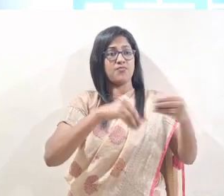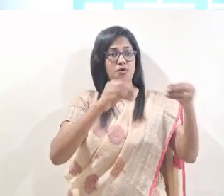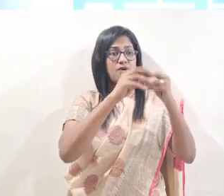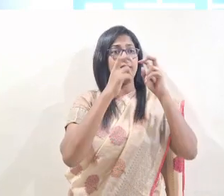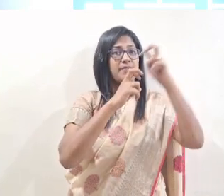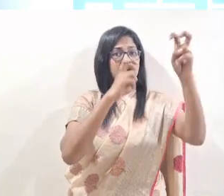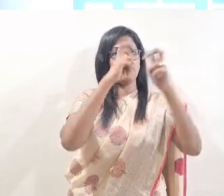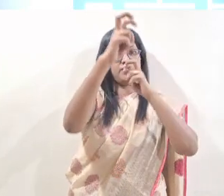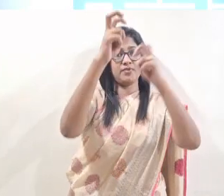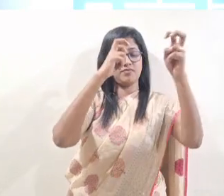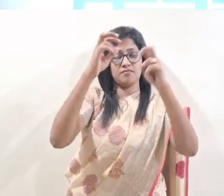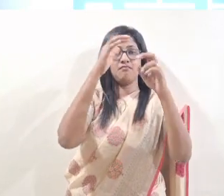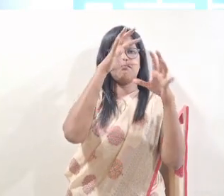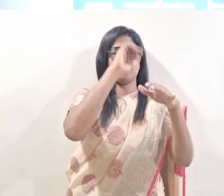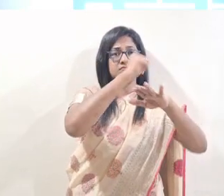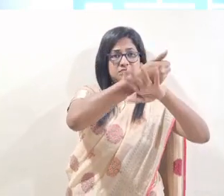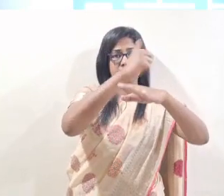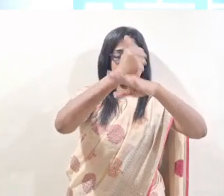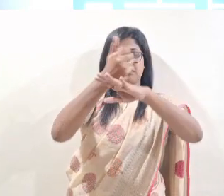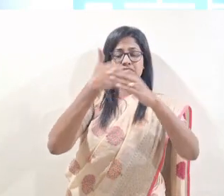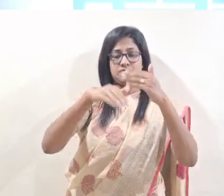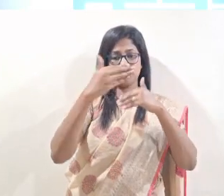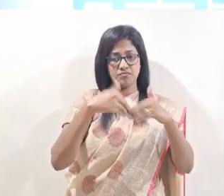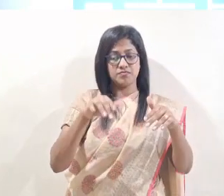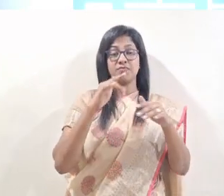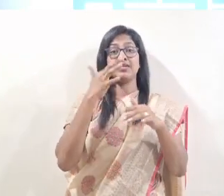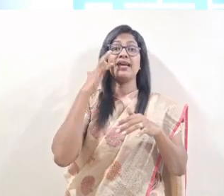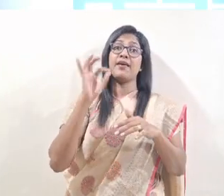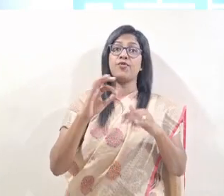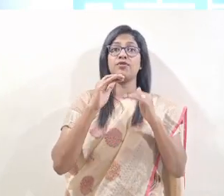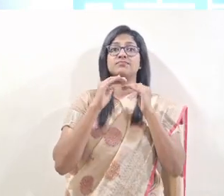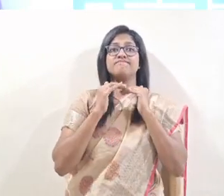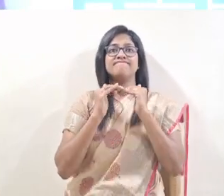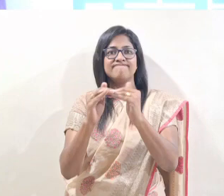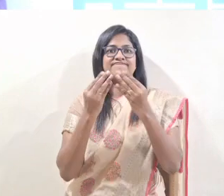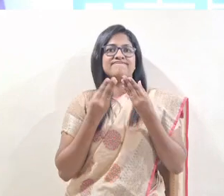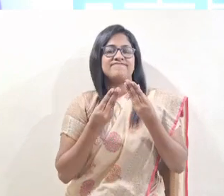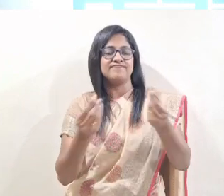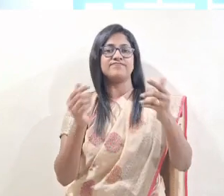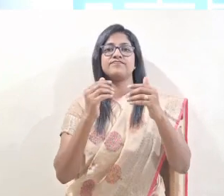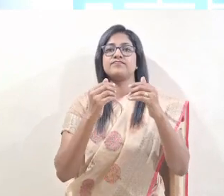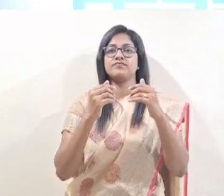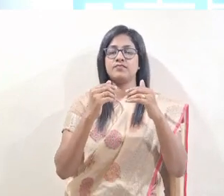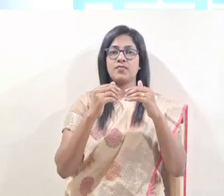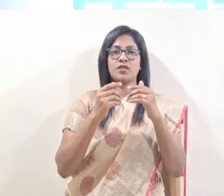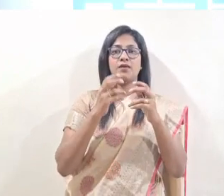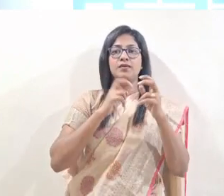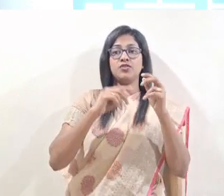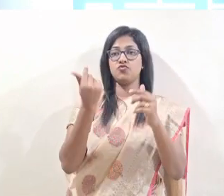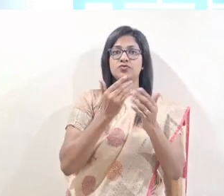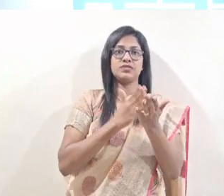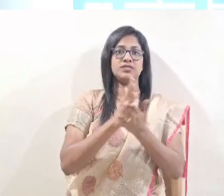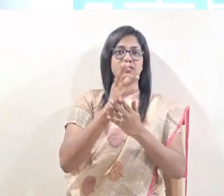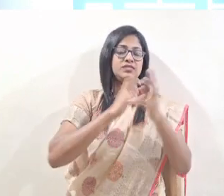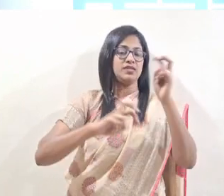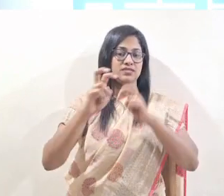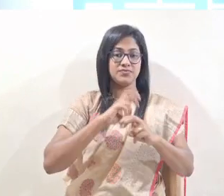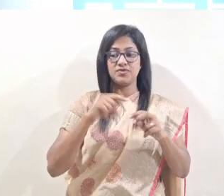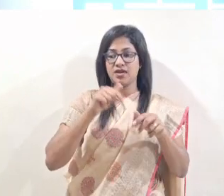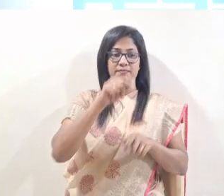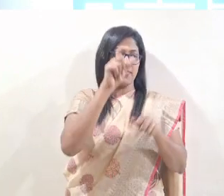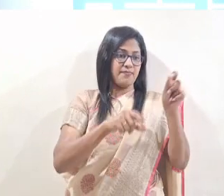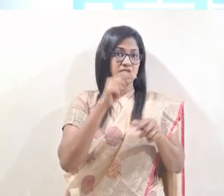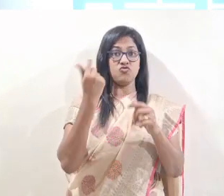necessary for providing a sustainable means of public transport. Our capacities are increasing and